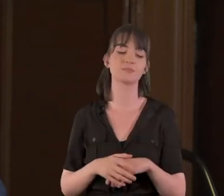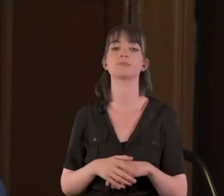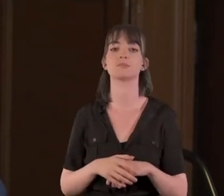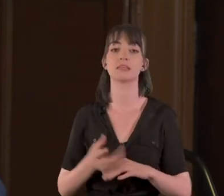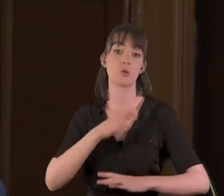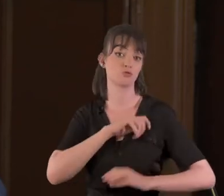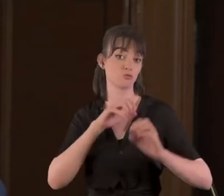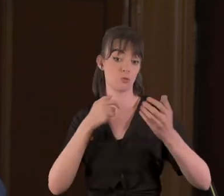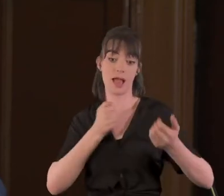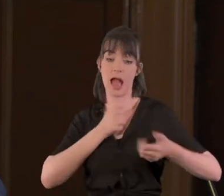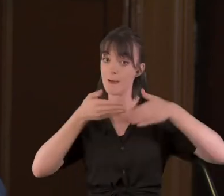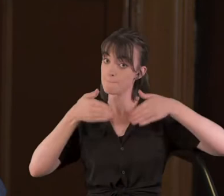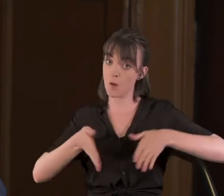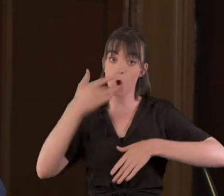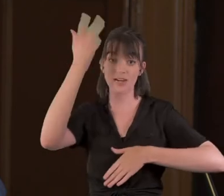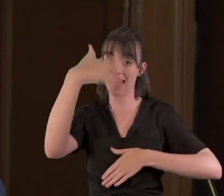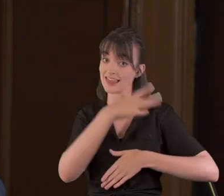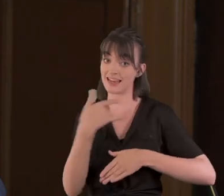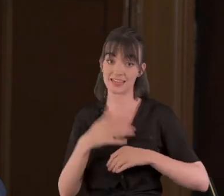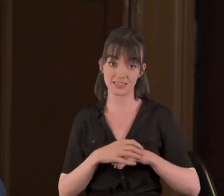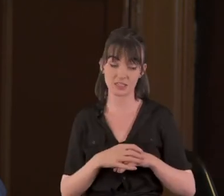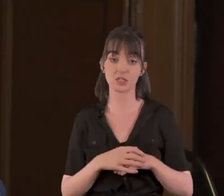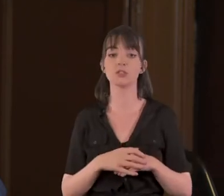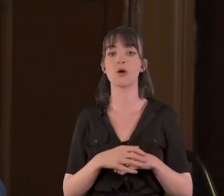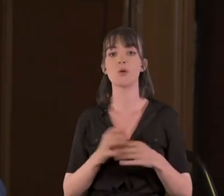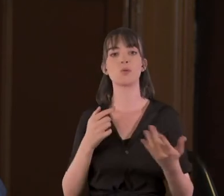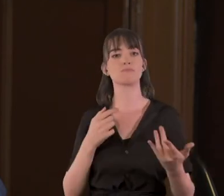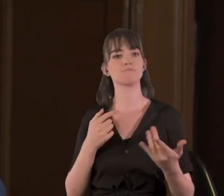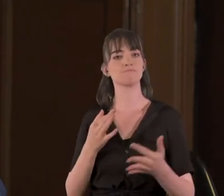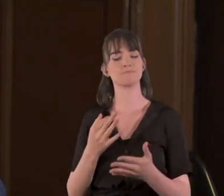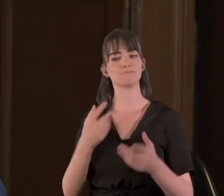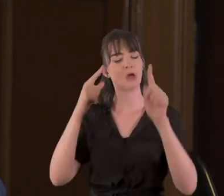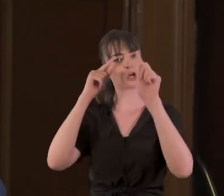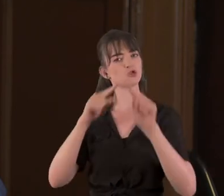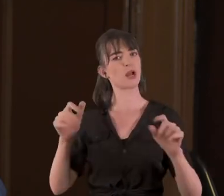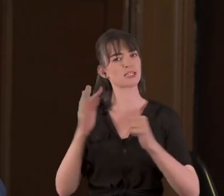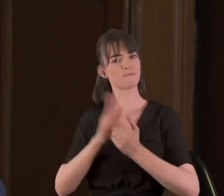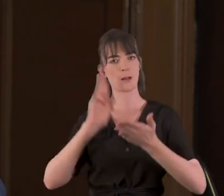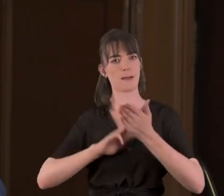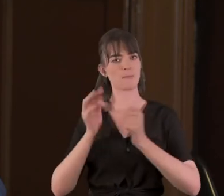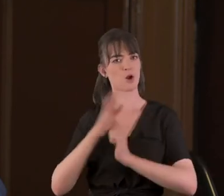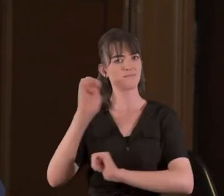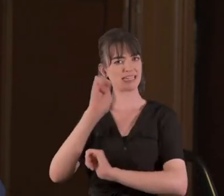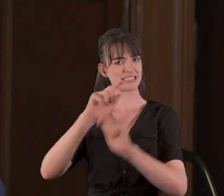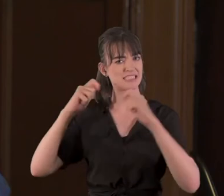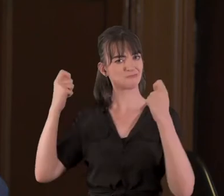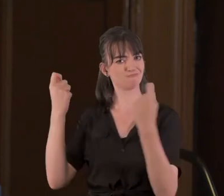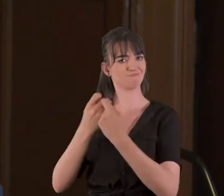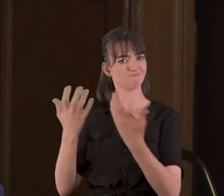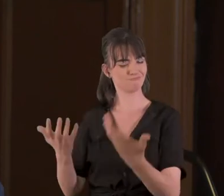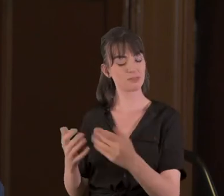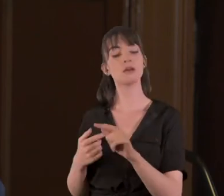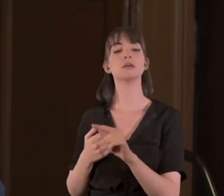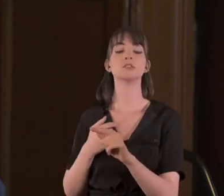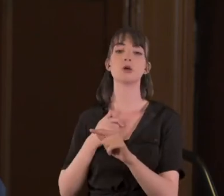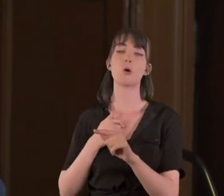born a Catholic. So, that's relatively unusual for a member of the British establishment. So, you know, that might also